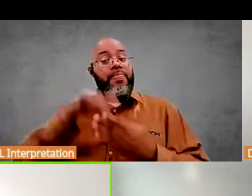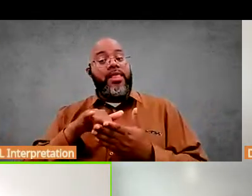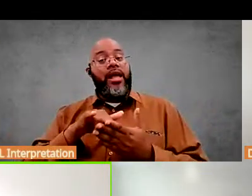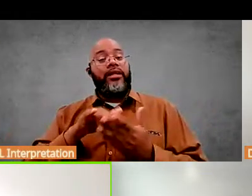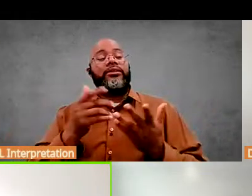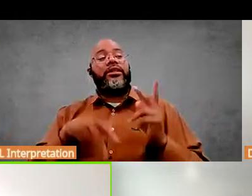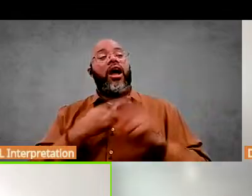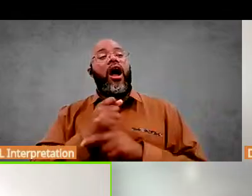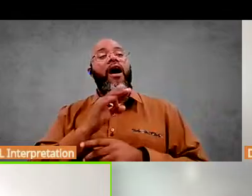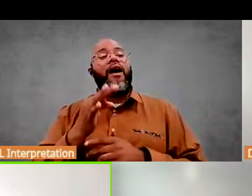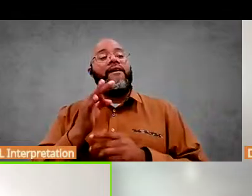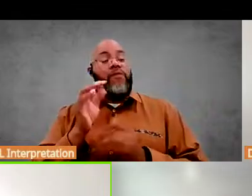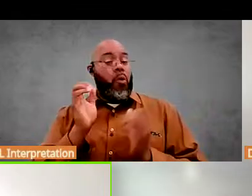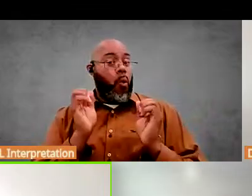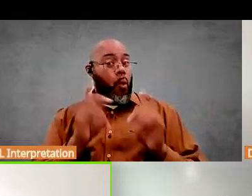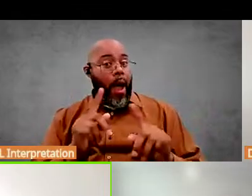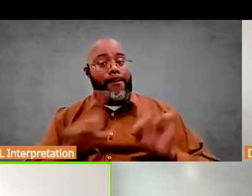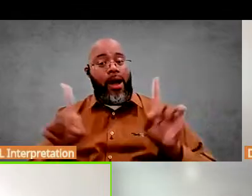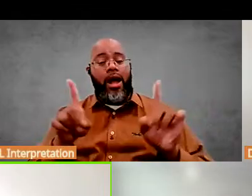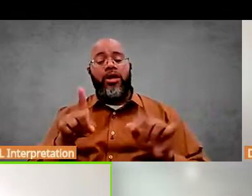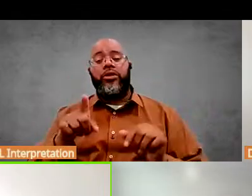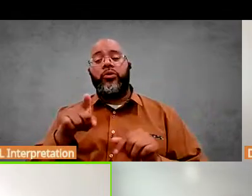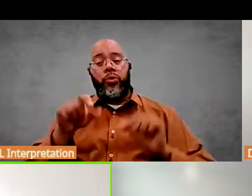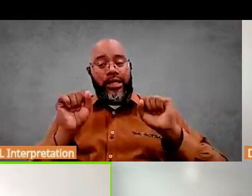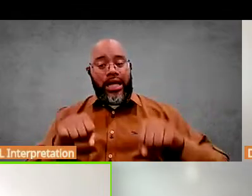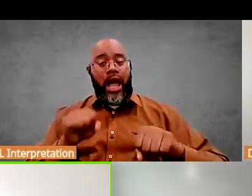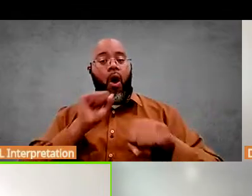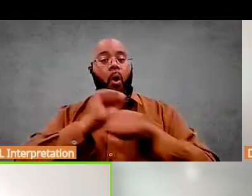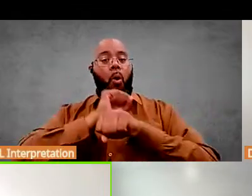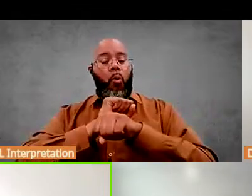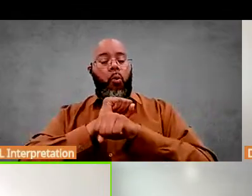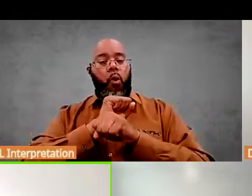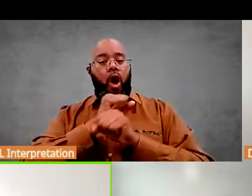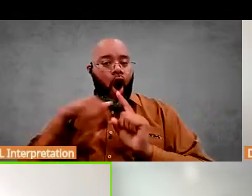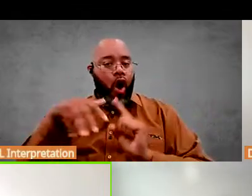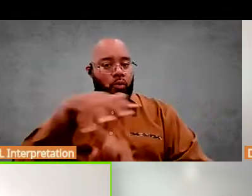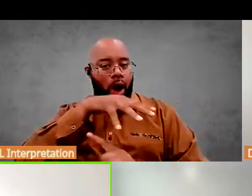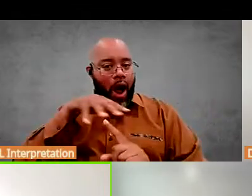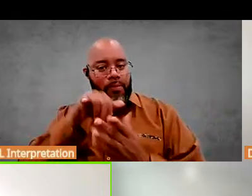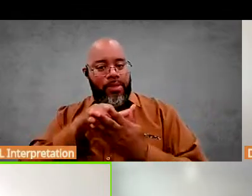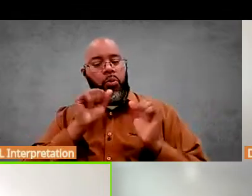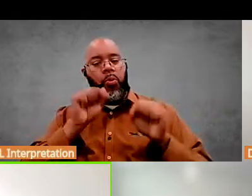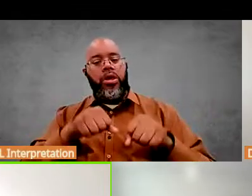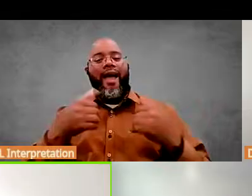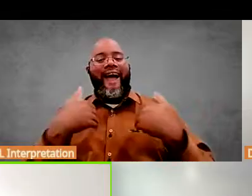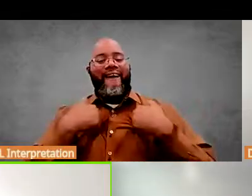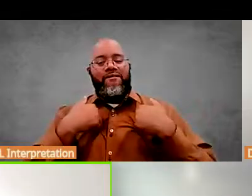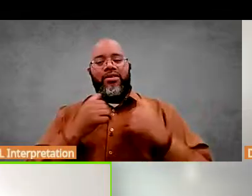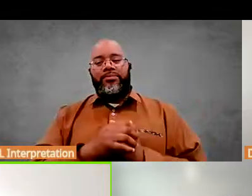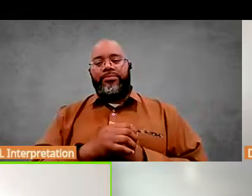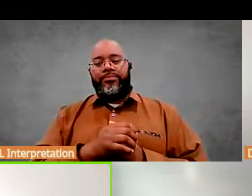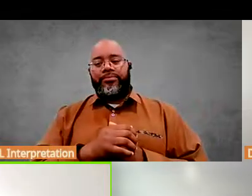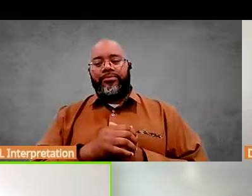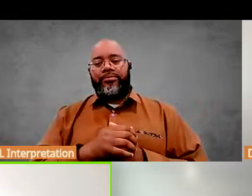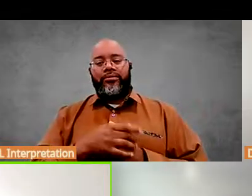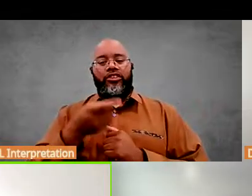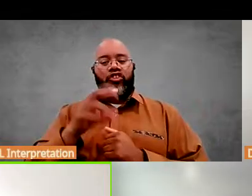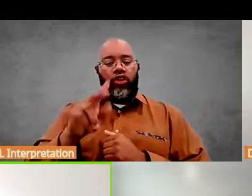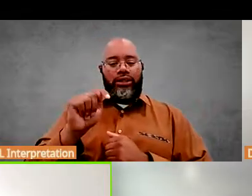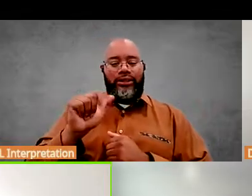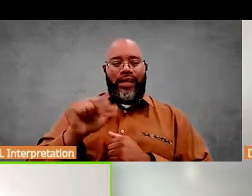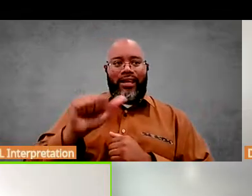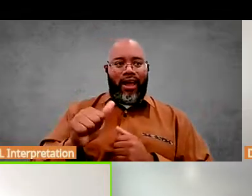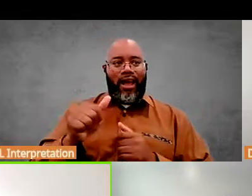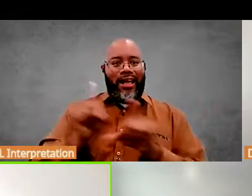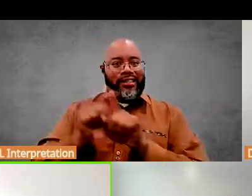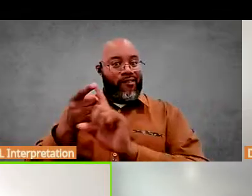of okay, but you can work around it. You can have a Dr. Tanya as a friend